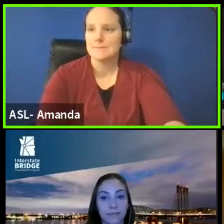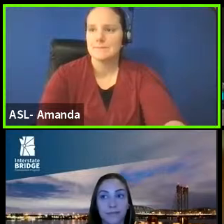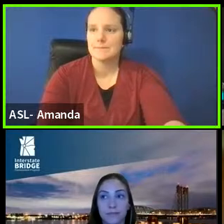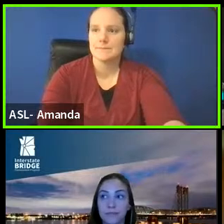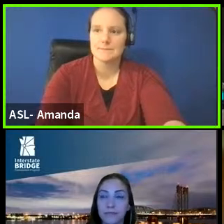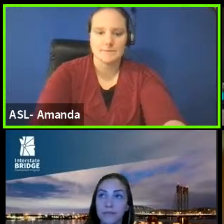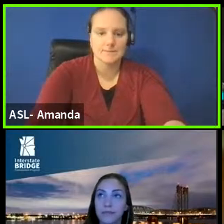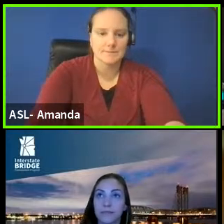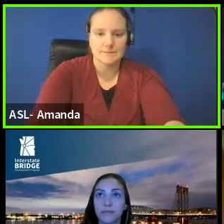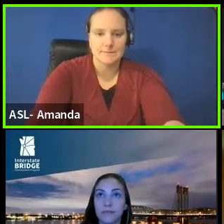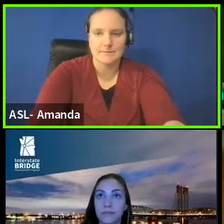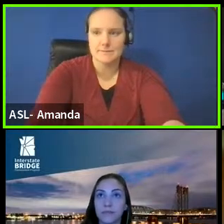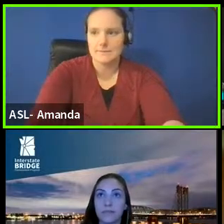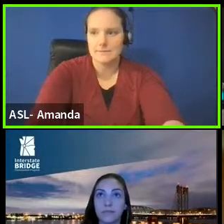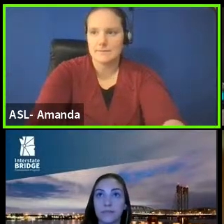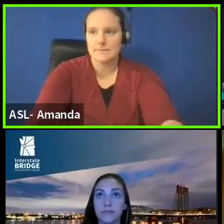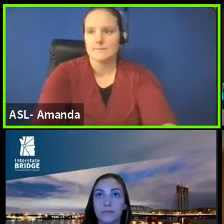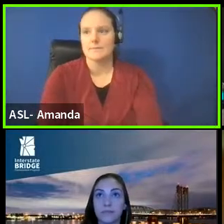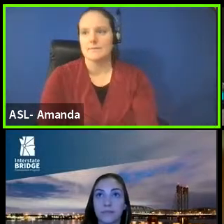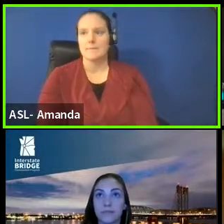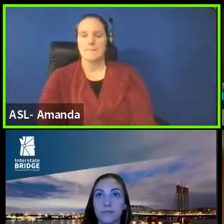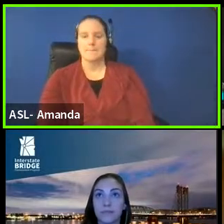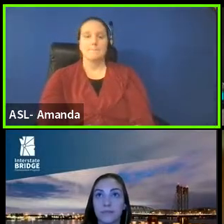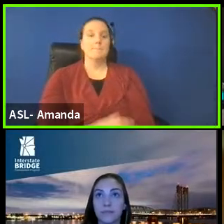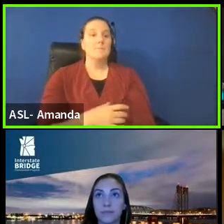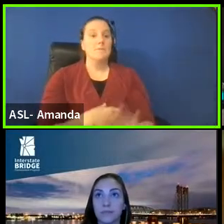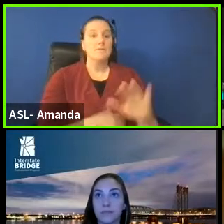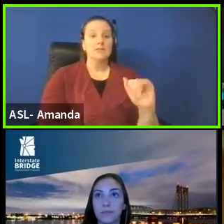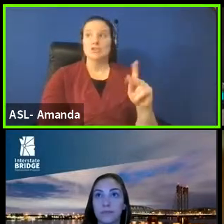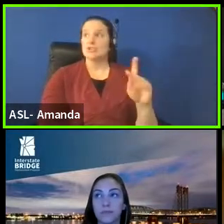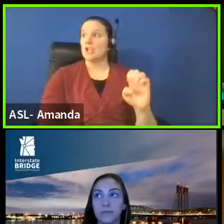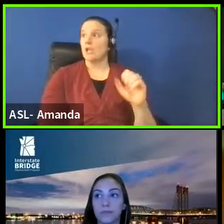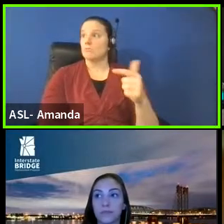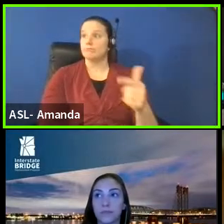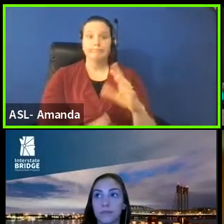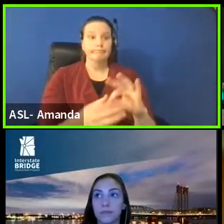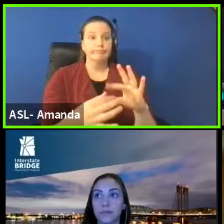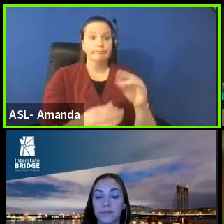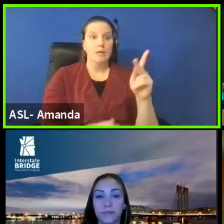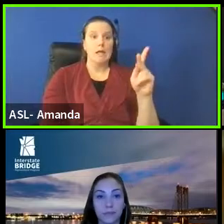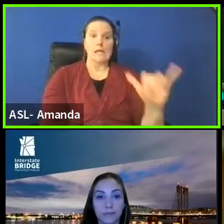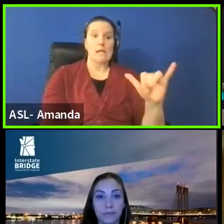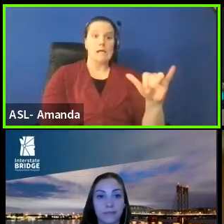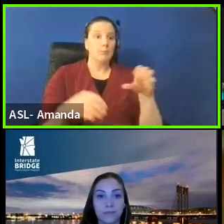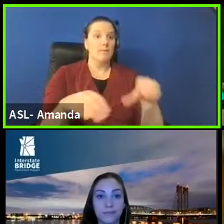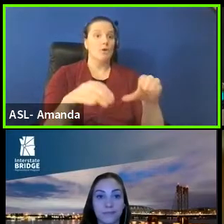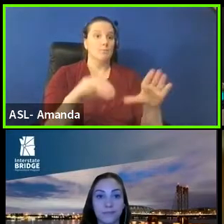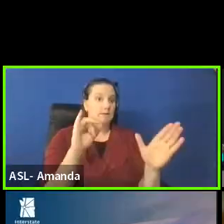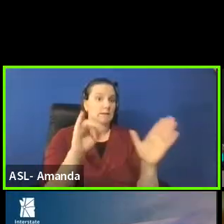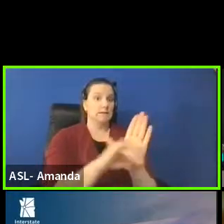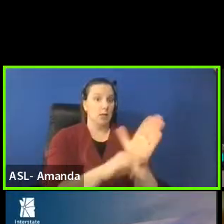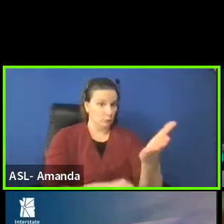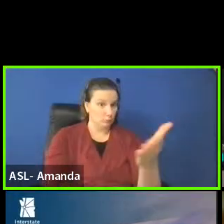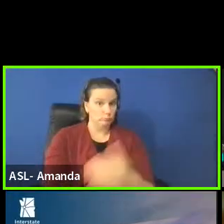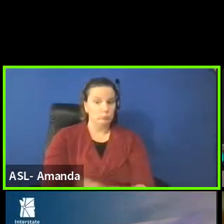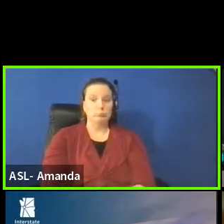Okay, so I'm going to turn it to Jake to talk with us about key performance indicators.